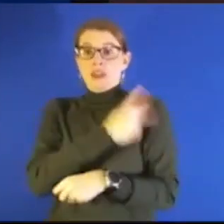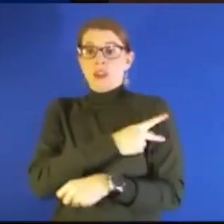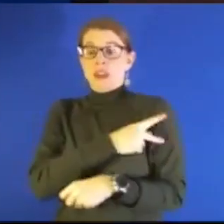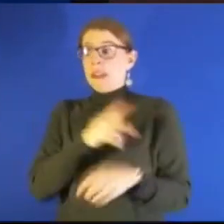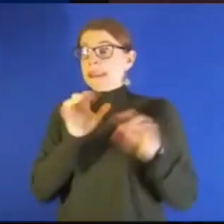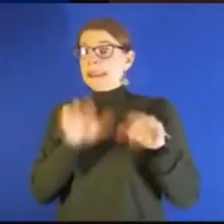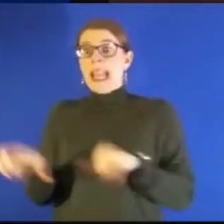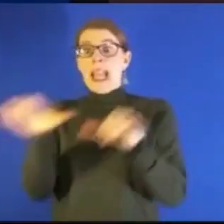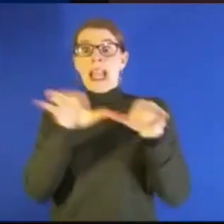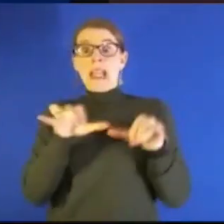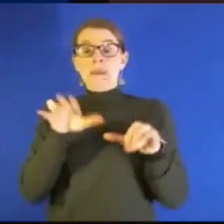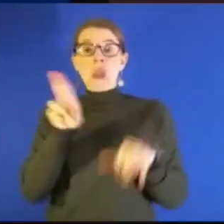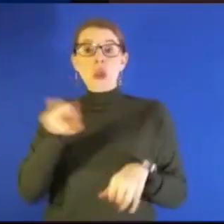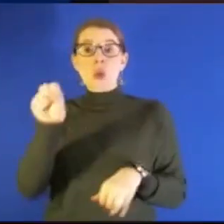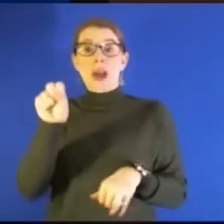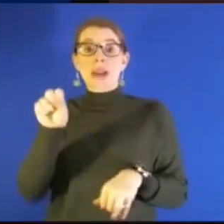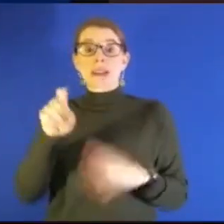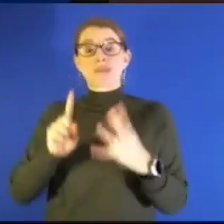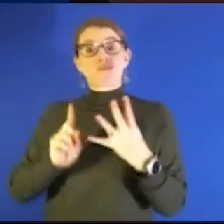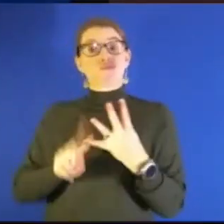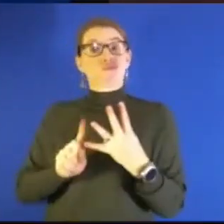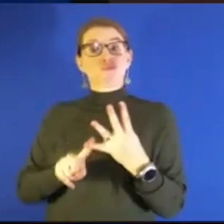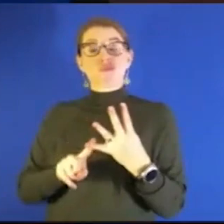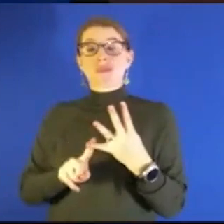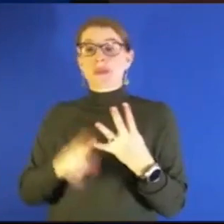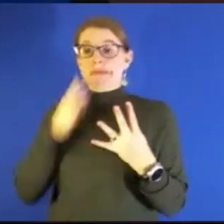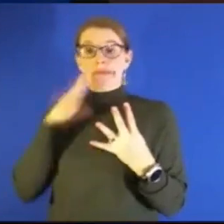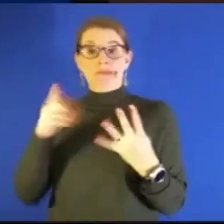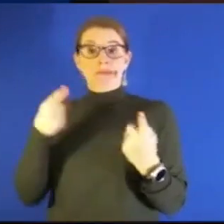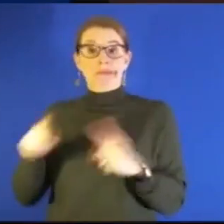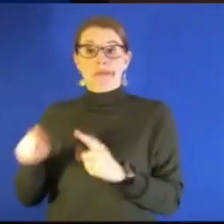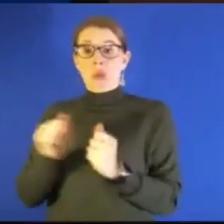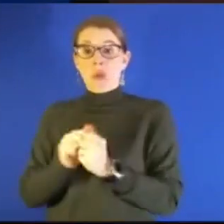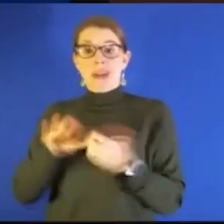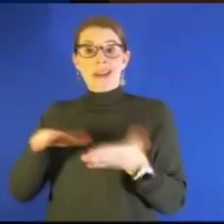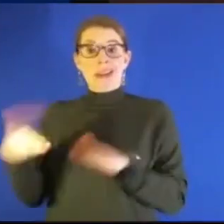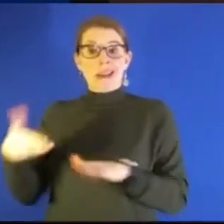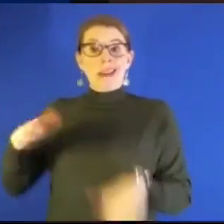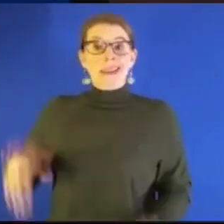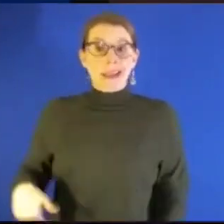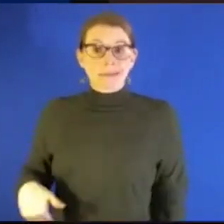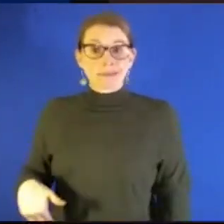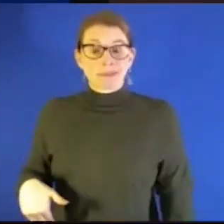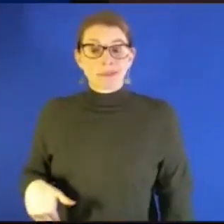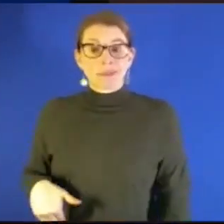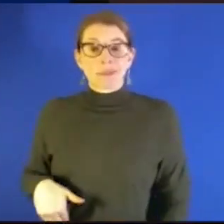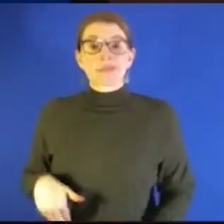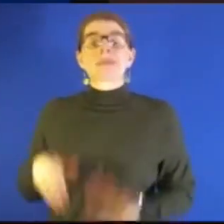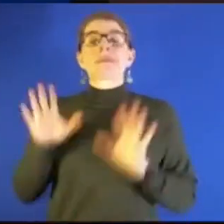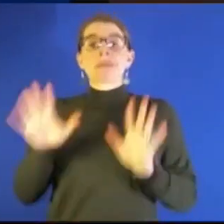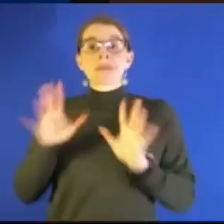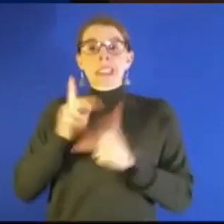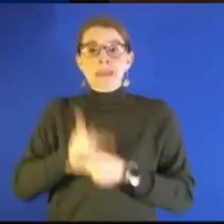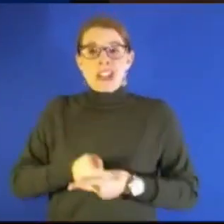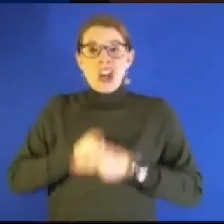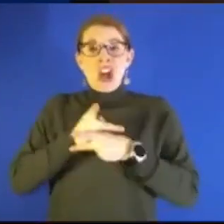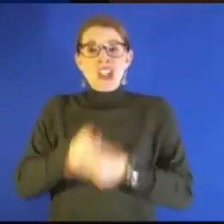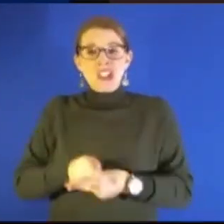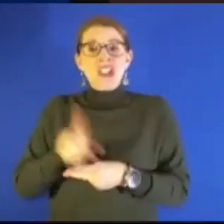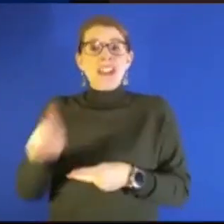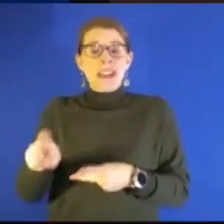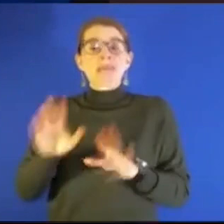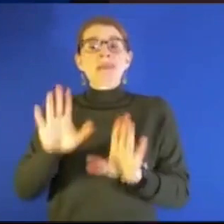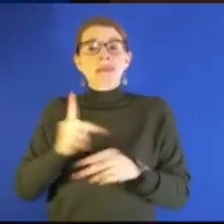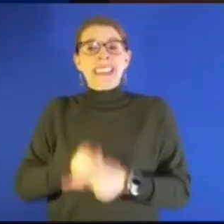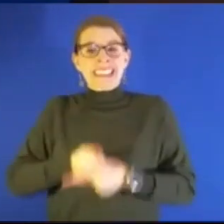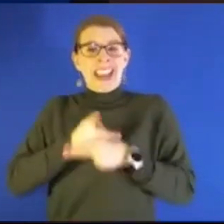rising. D, we don't know what's going to happen with death yet. So just be cautious. Just be careful.